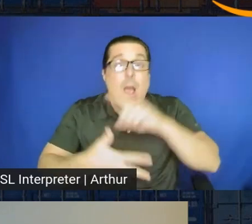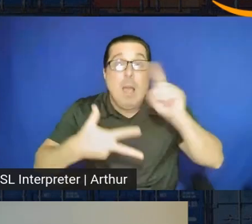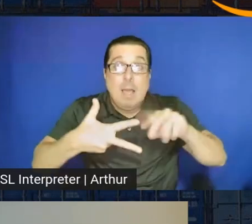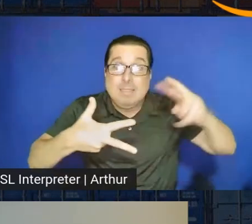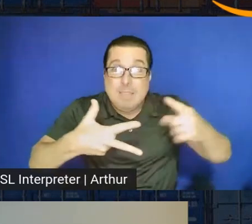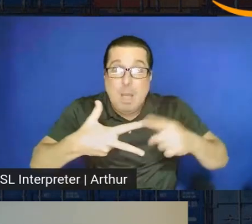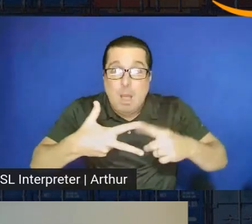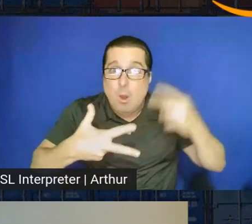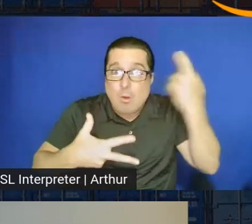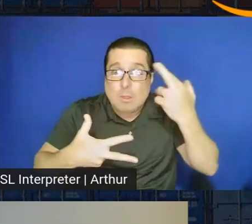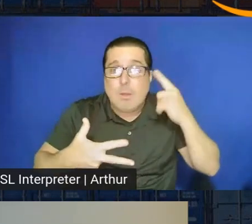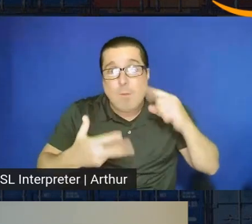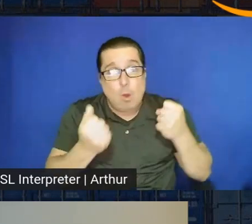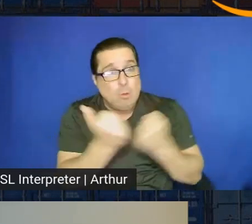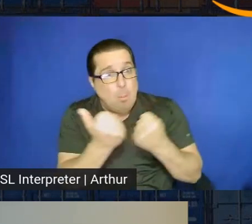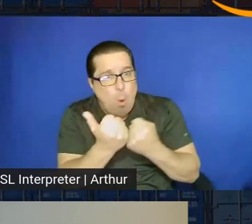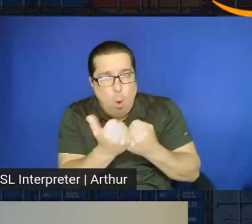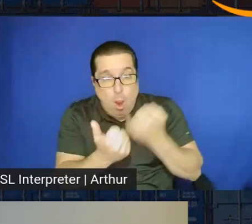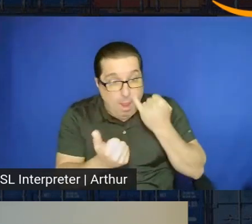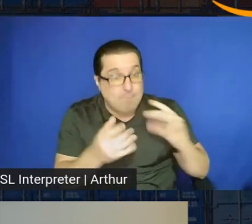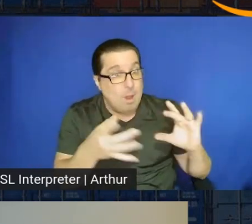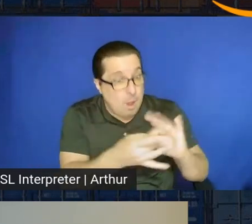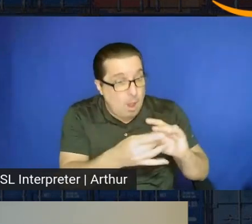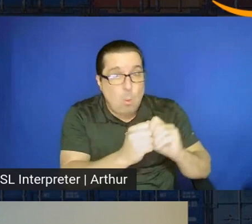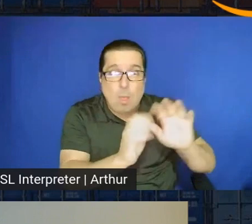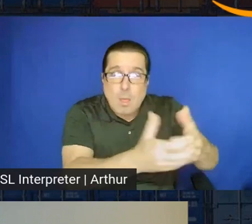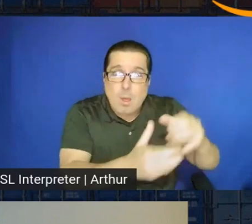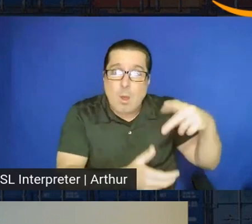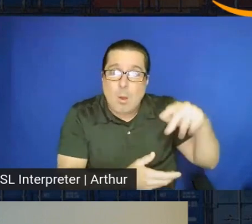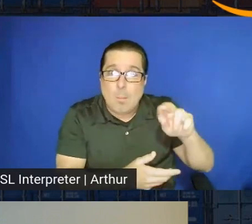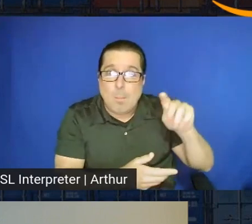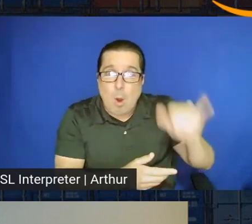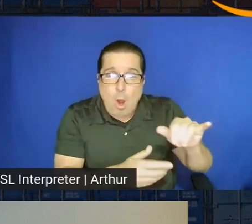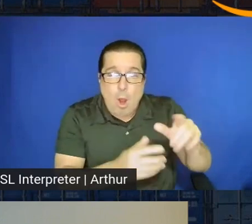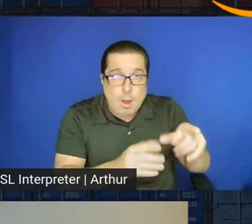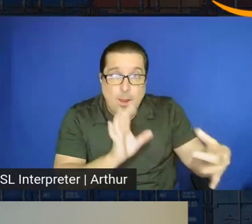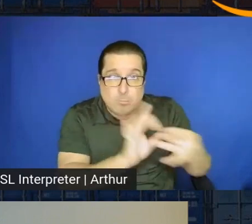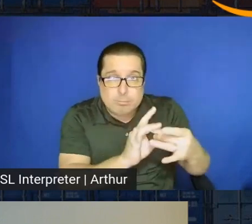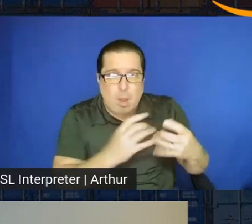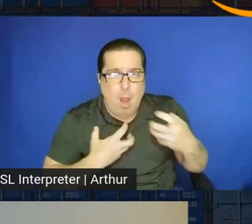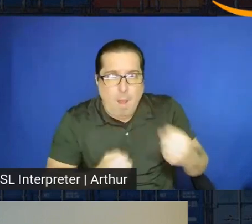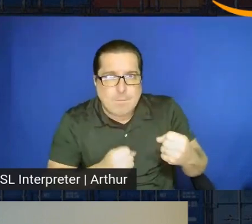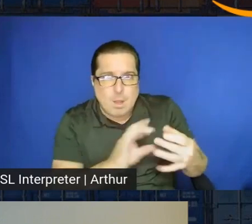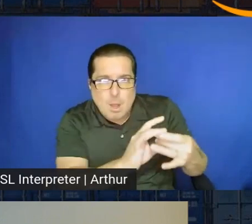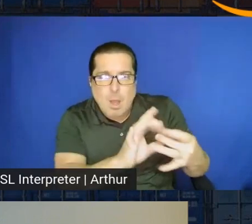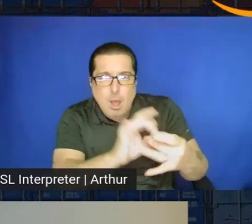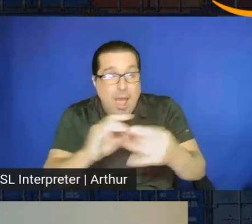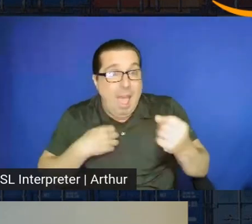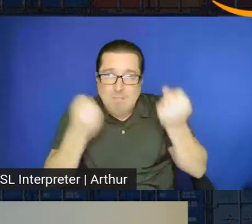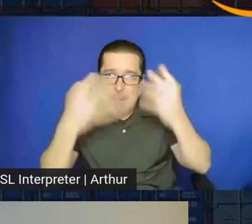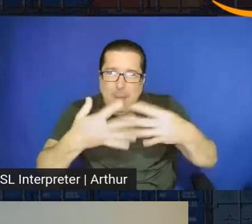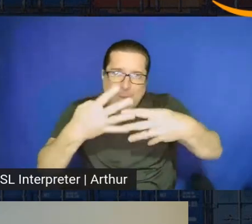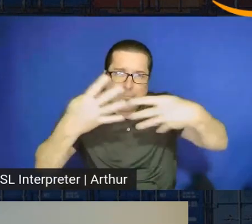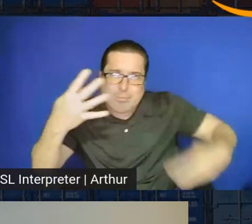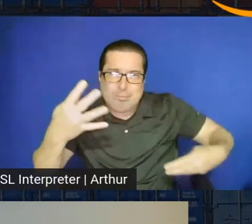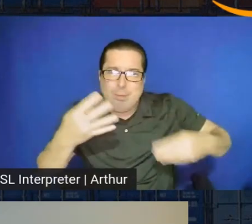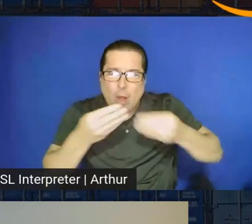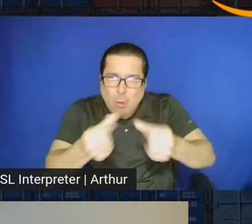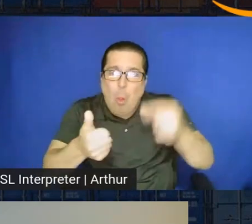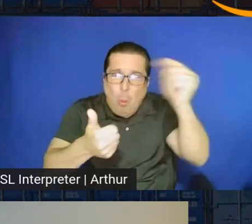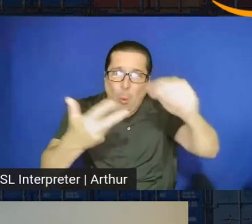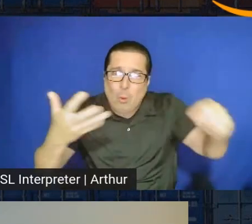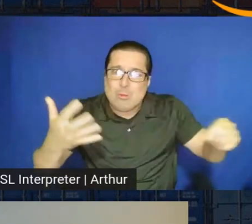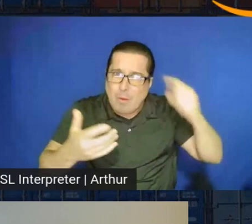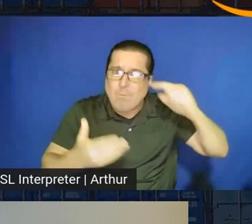figure out the support for those third-party components. And there's a whole ocean of solutions available out there, and customers need to deal with